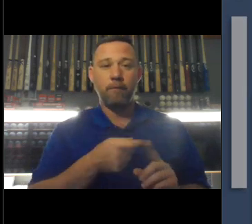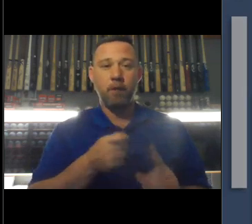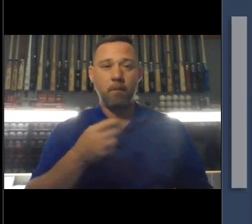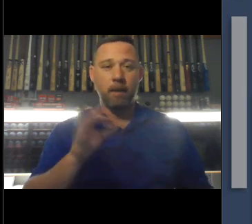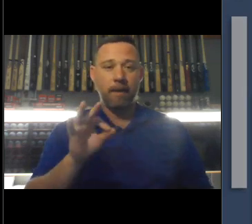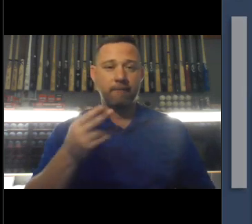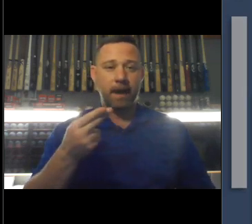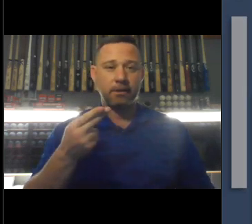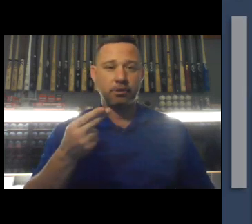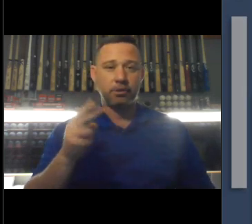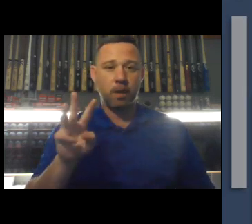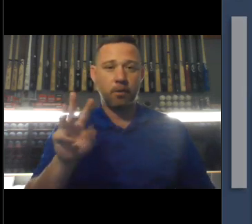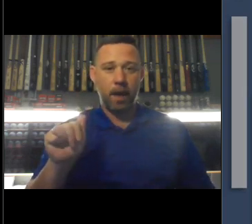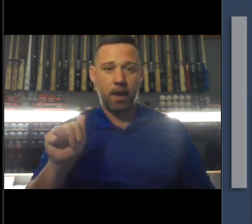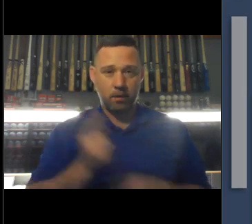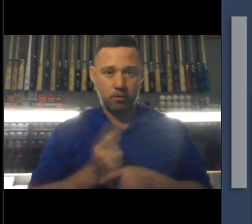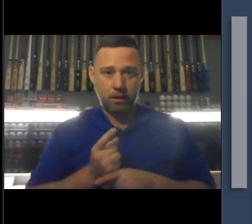that correct?